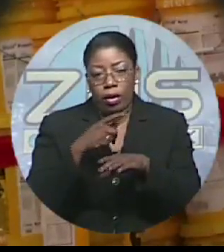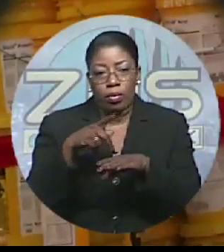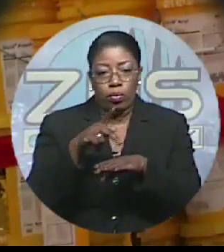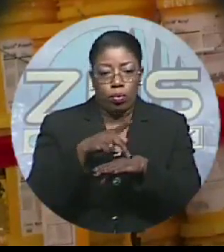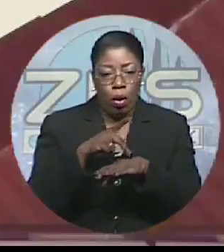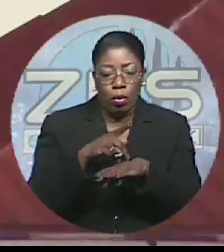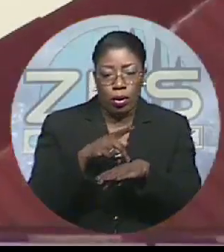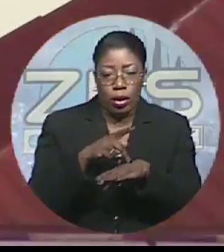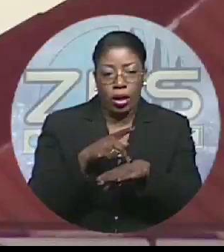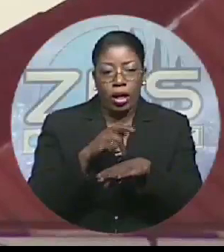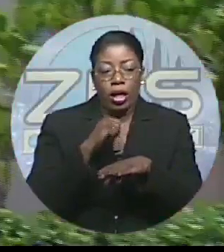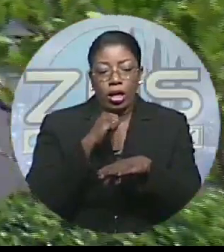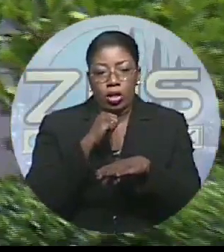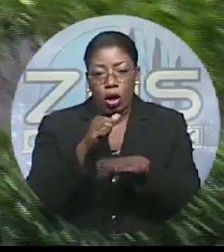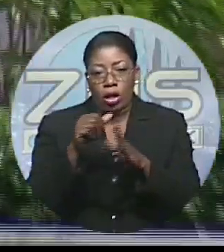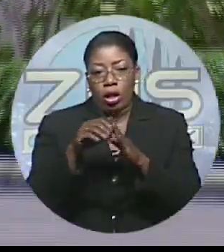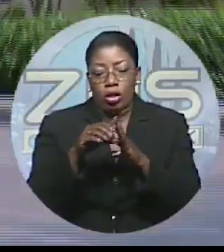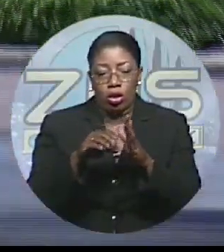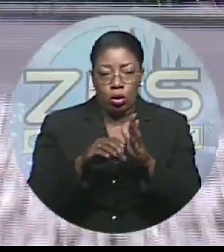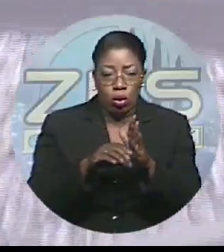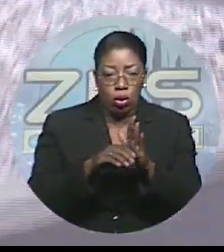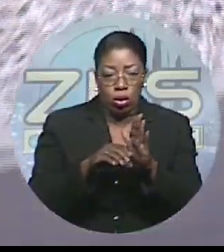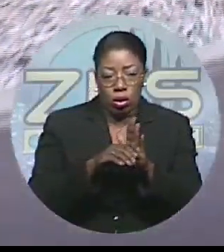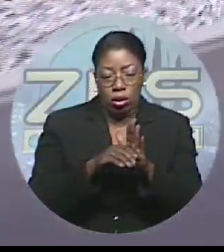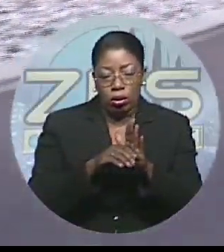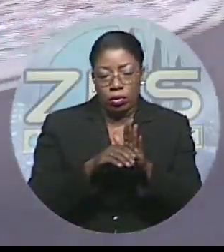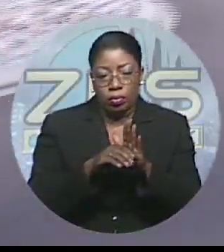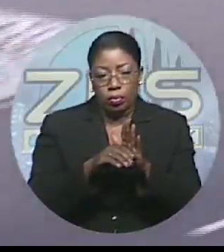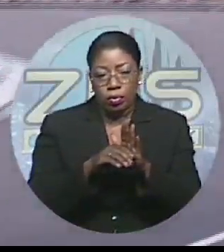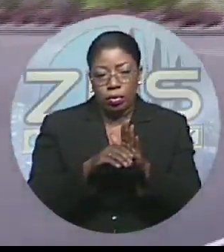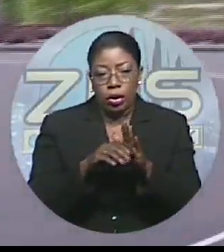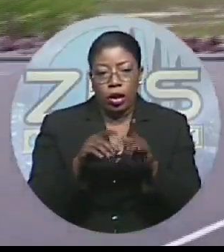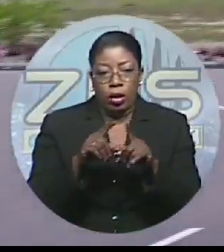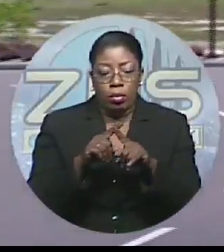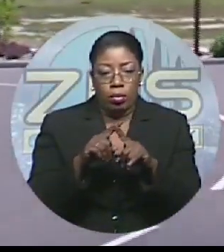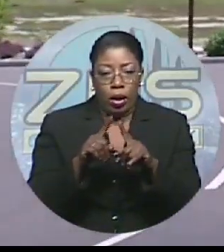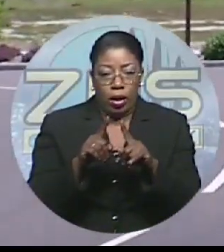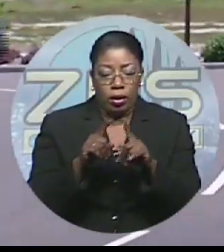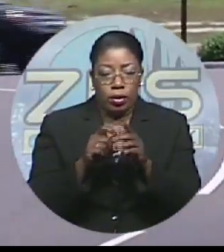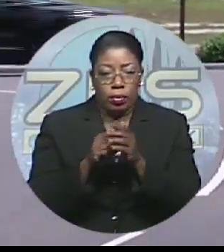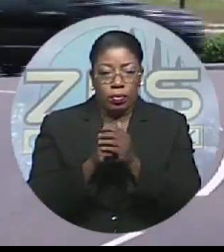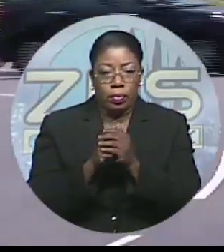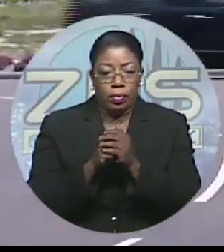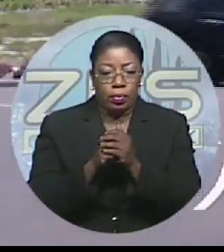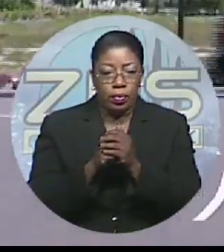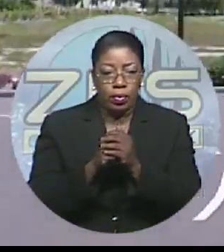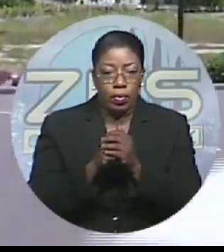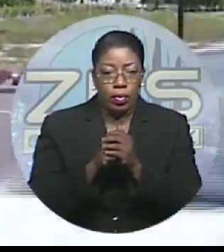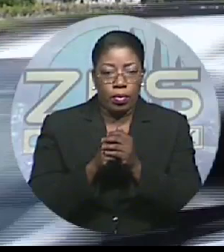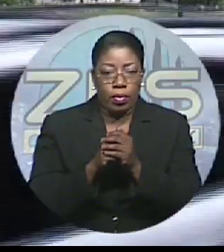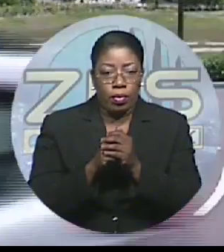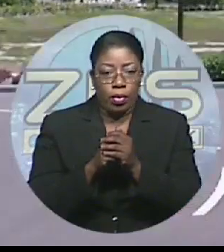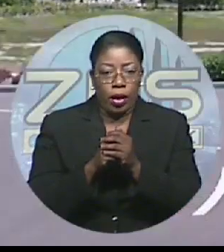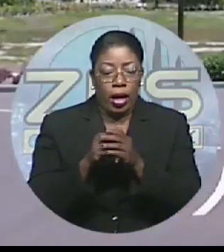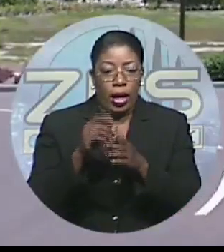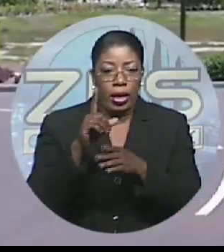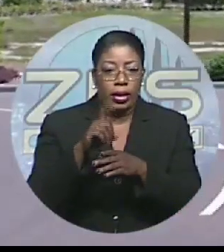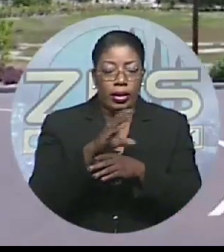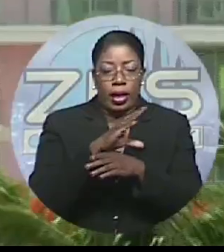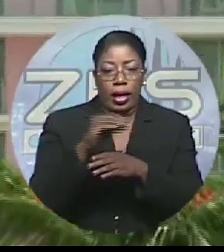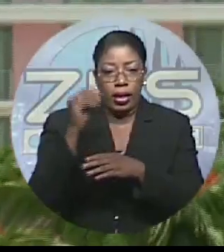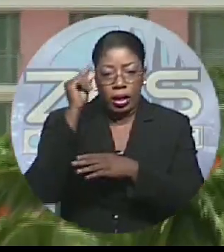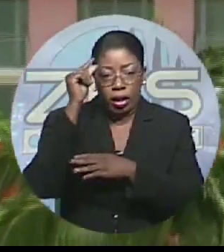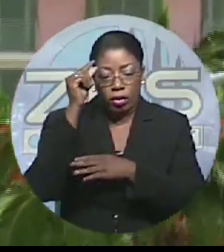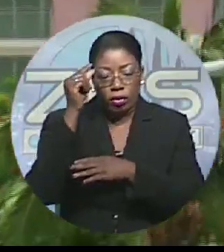only unconstitutional, but it is completely repugnant to his personal political philosophy and ethos of governance and that of